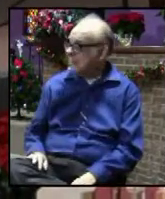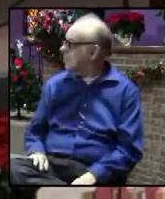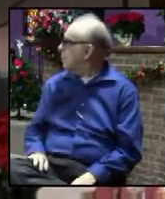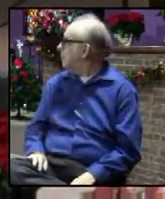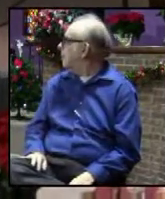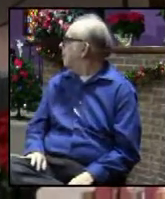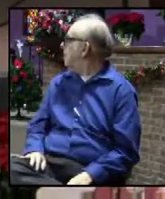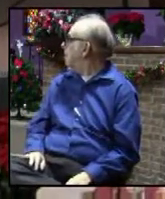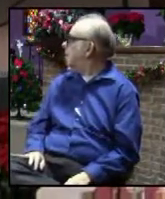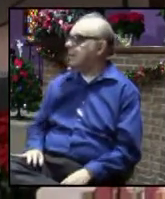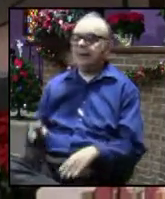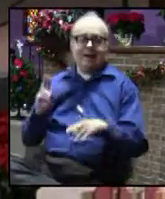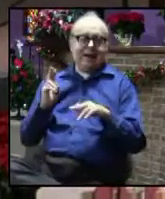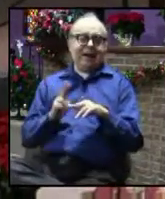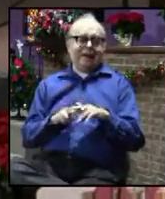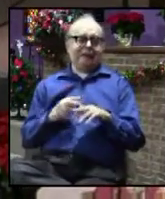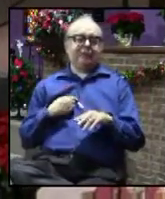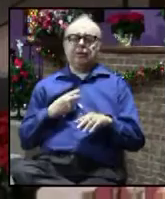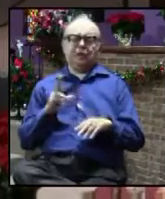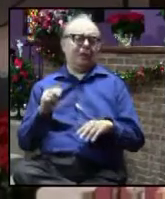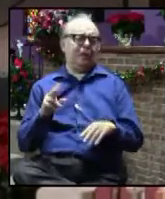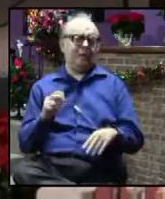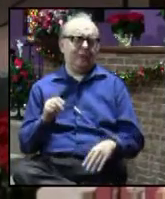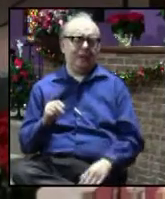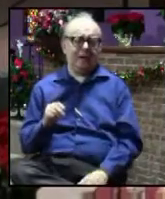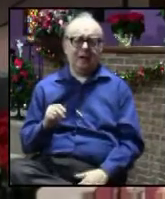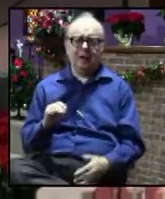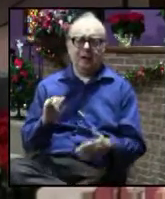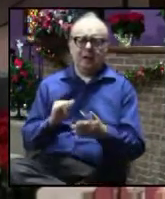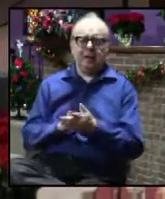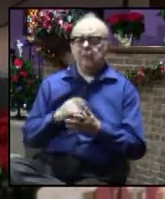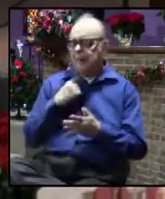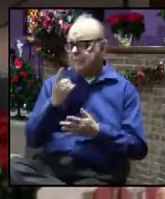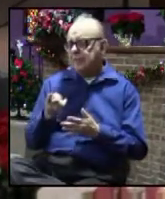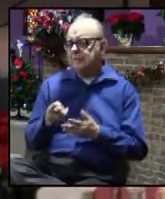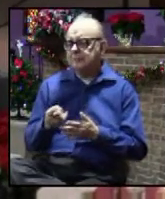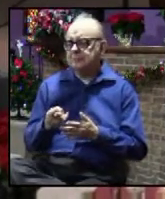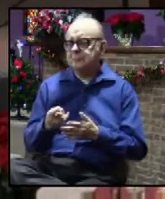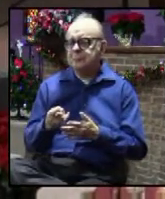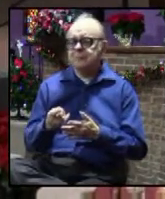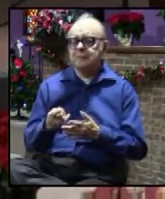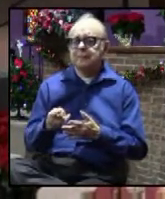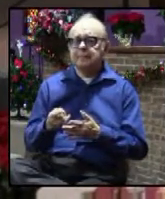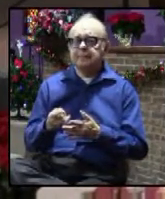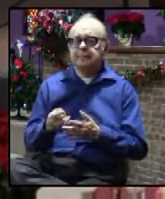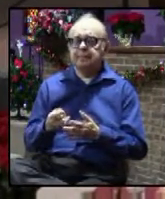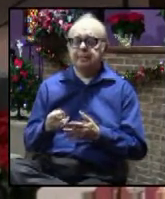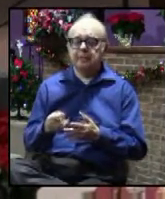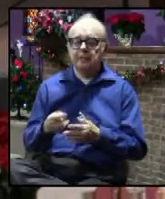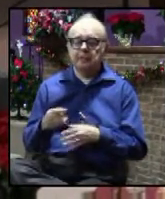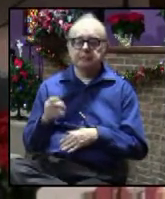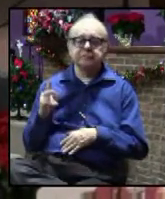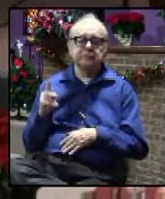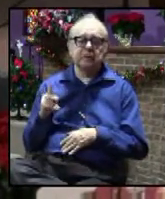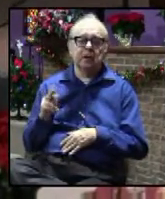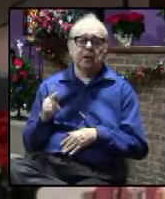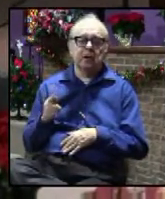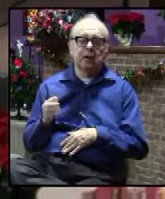You all are sitting and now I could sit. But no. And this is what I'm saying. It's purple. I